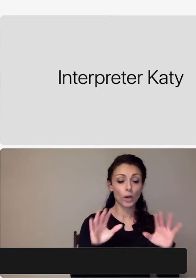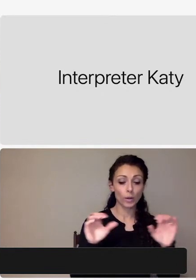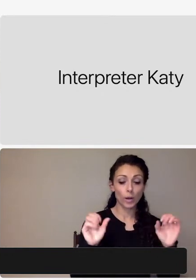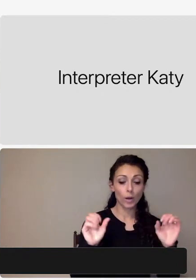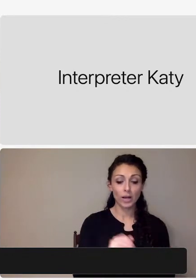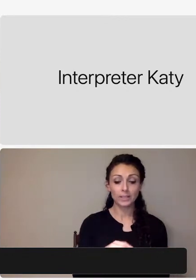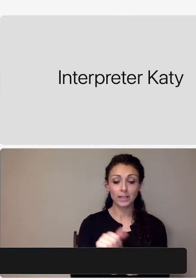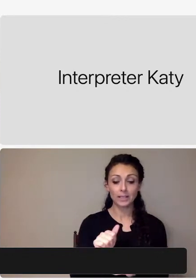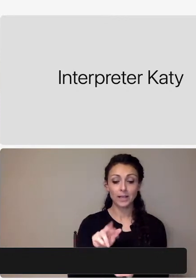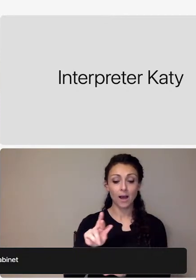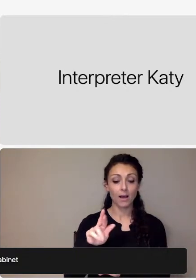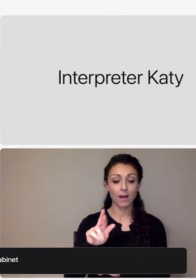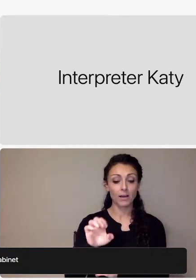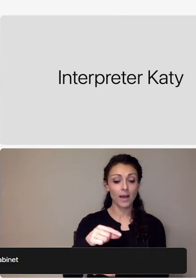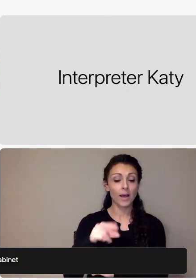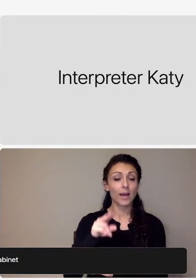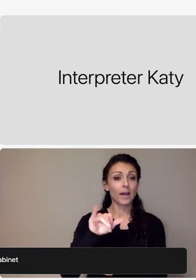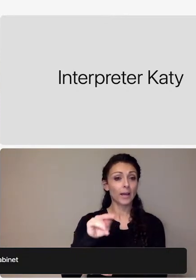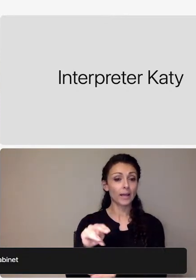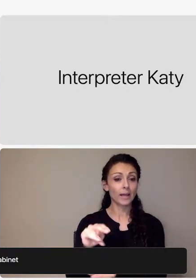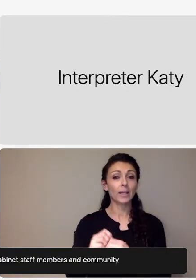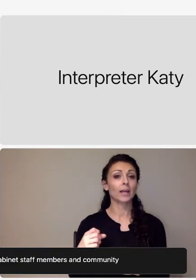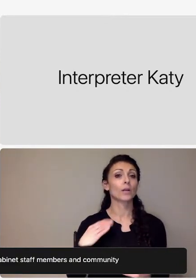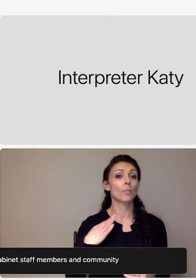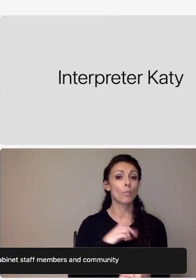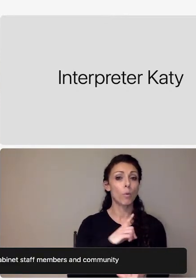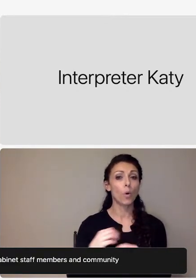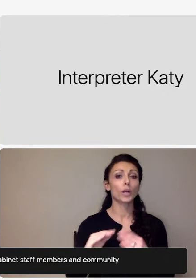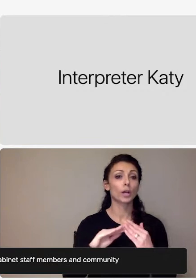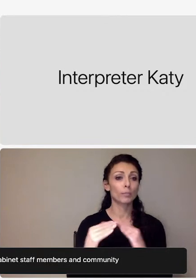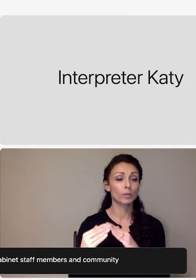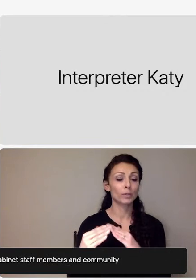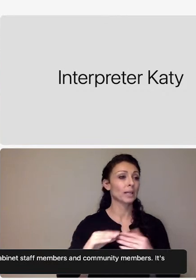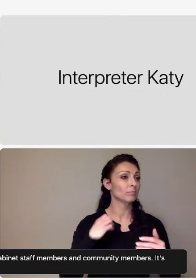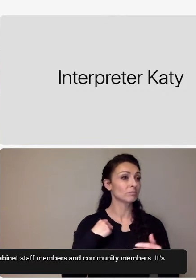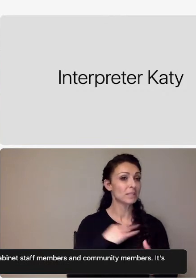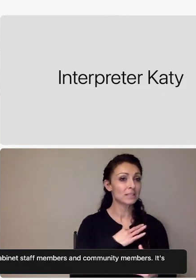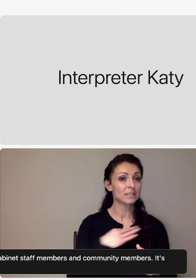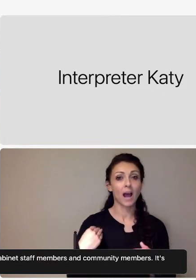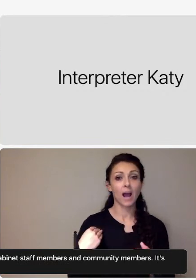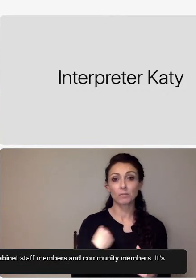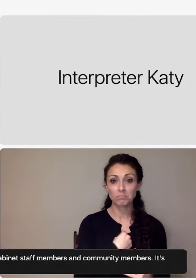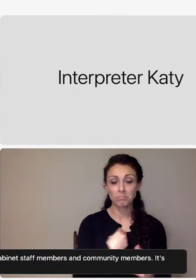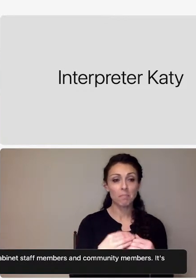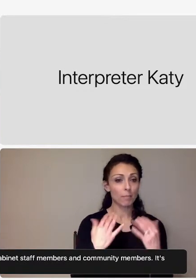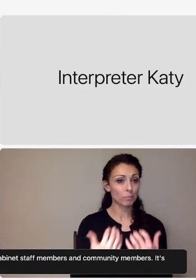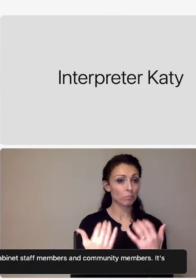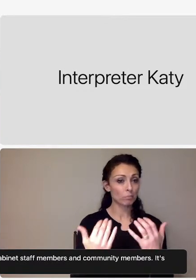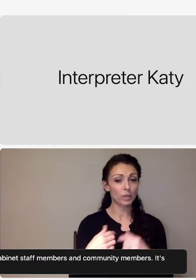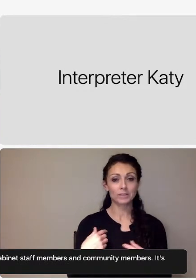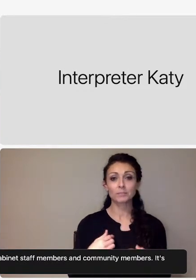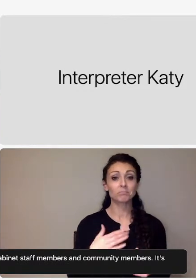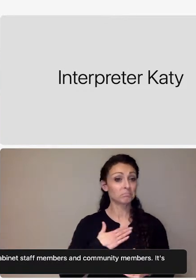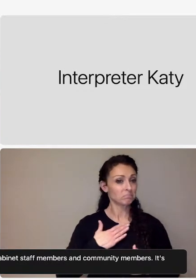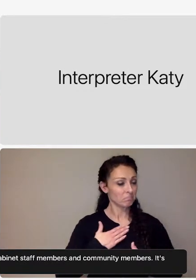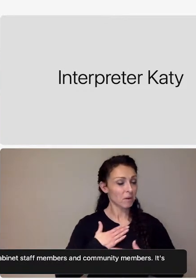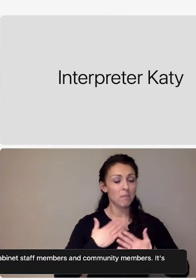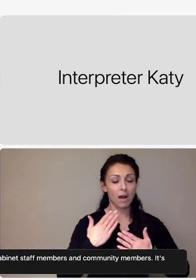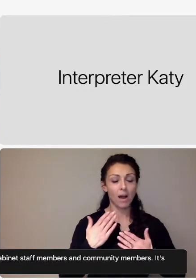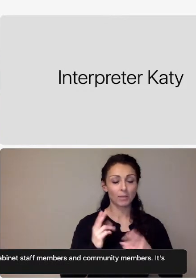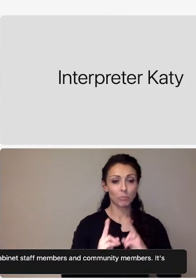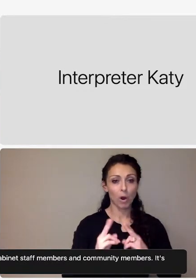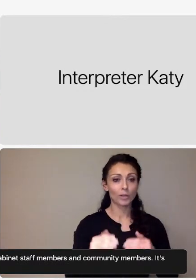cabinet staff members and community members it's my pleasure to be here tonight to report on the district's first interim